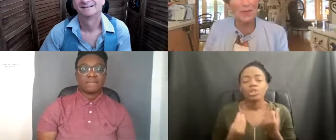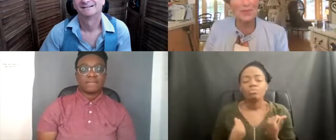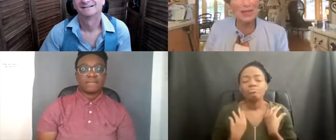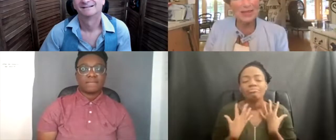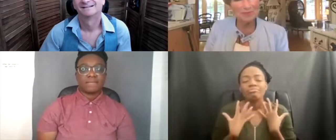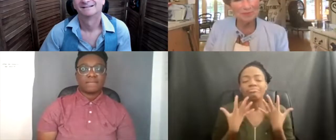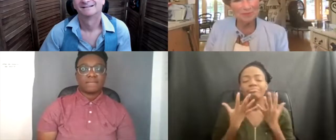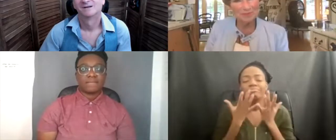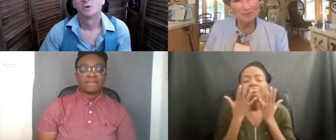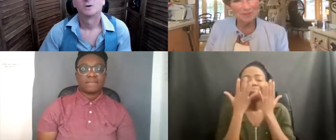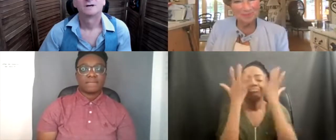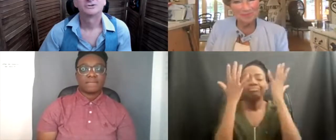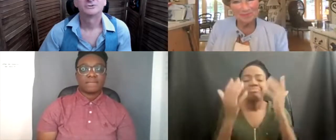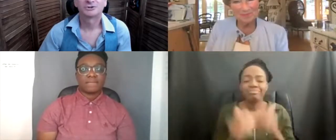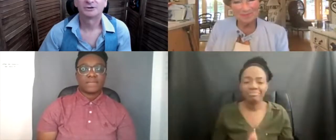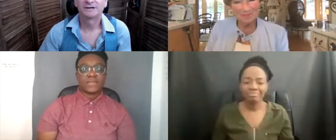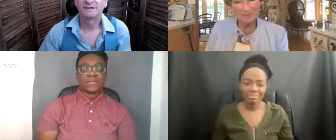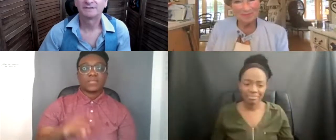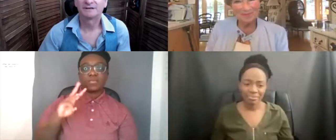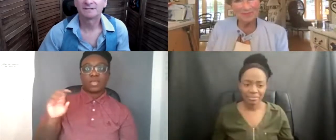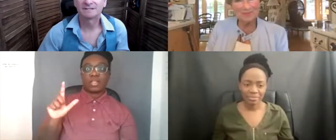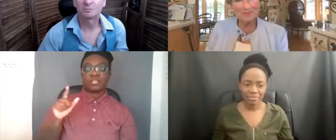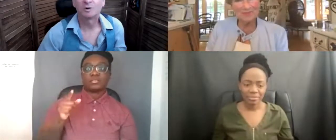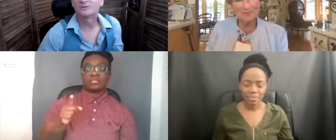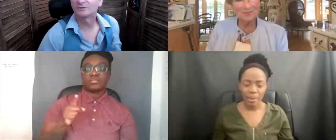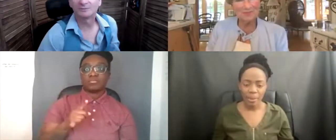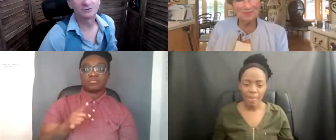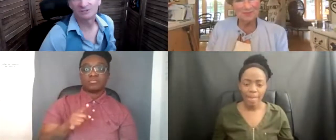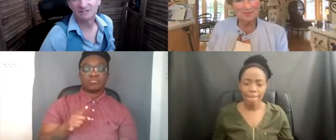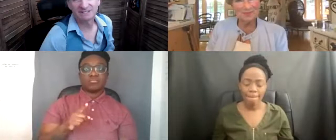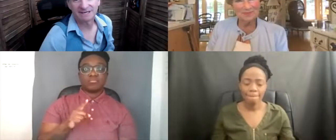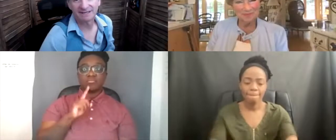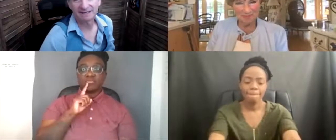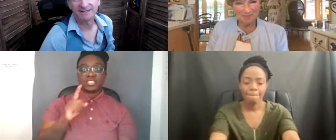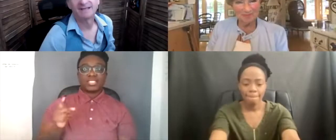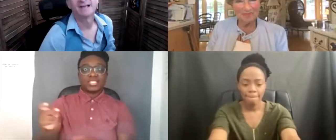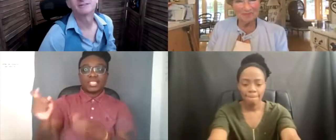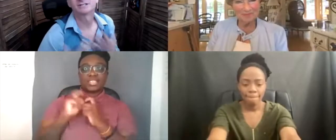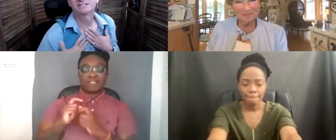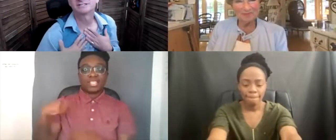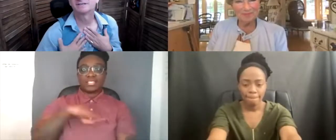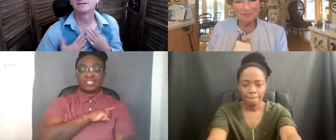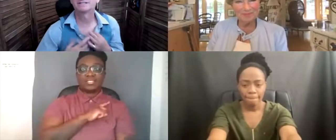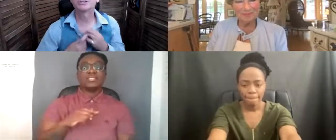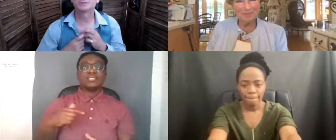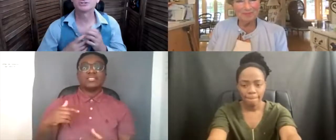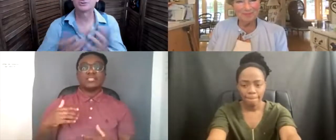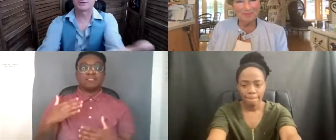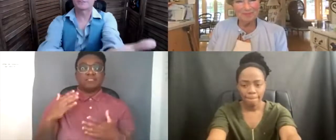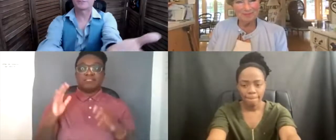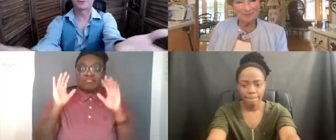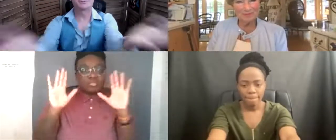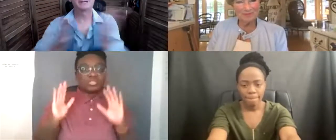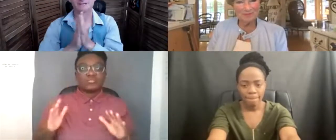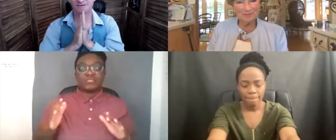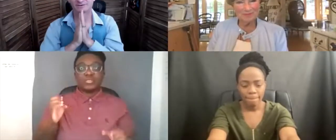time. Well, you sure have given us wonderful emotions today and just given us so much joy